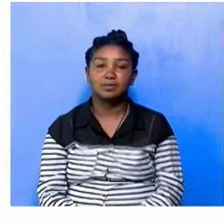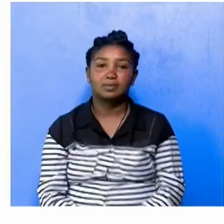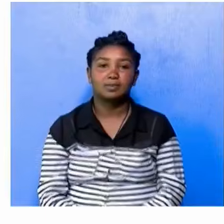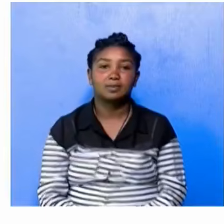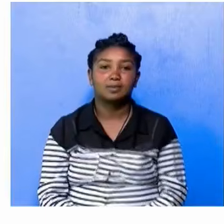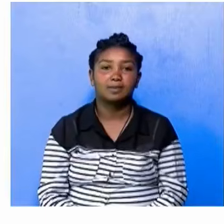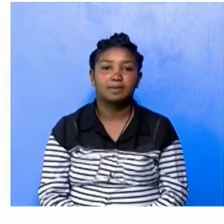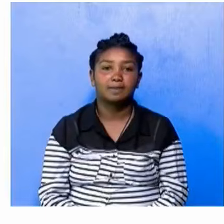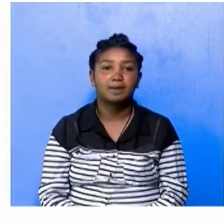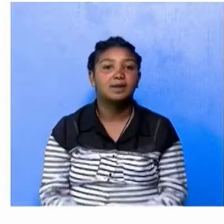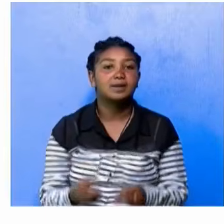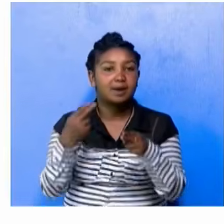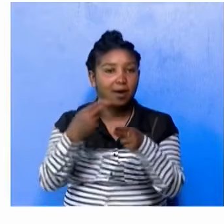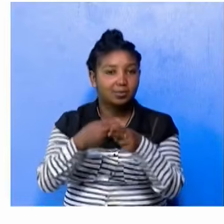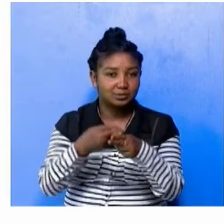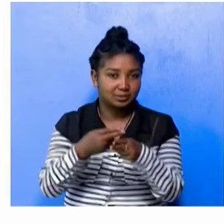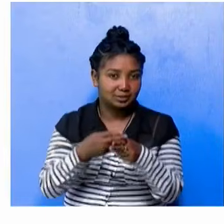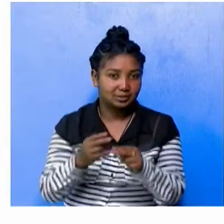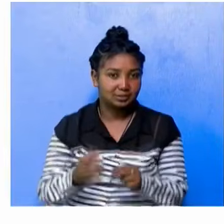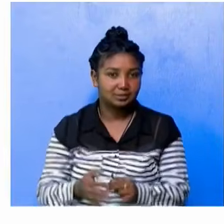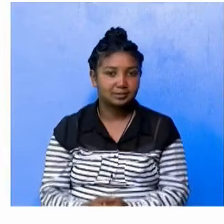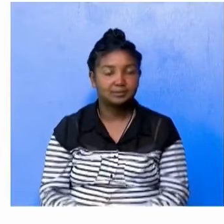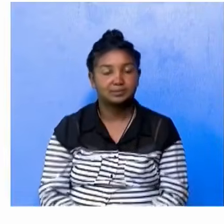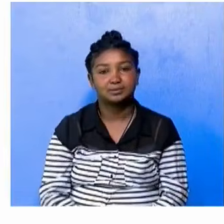learn about nouns.